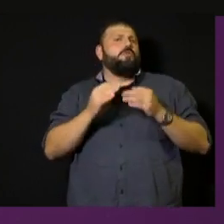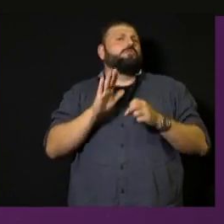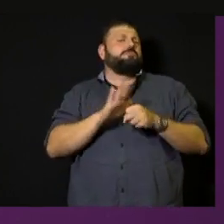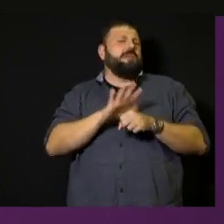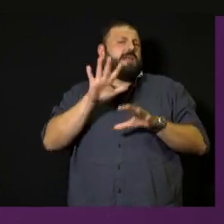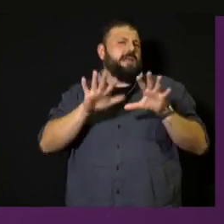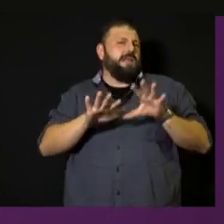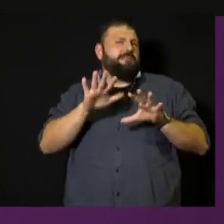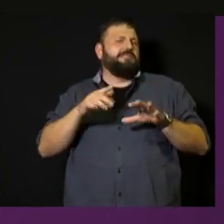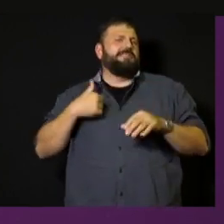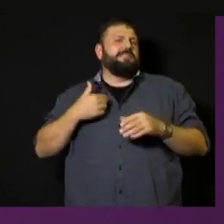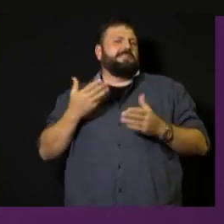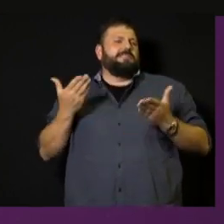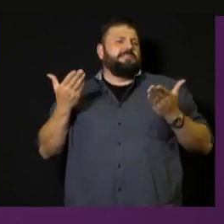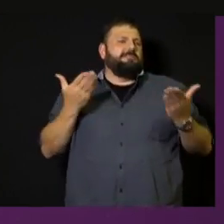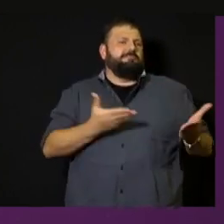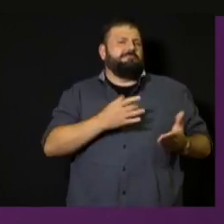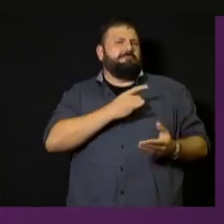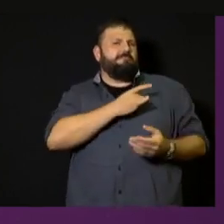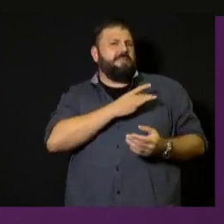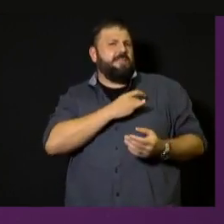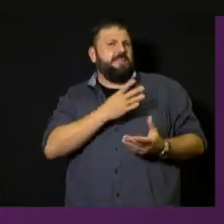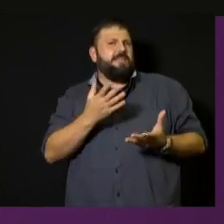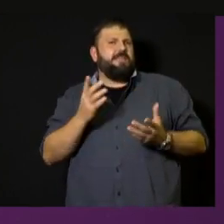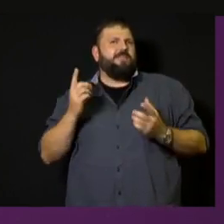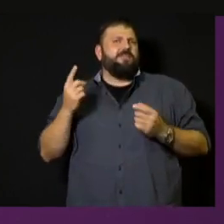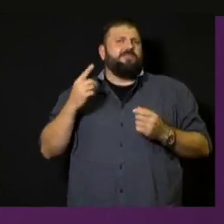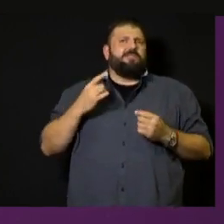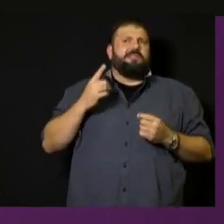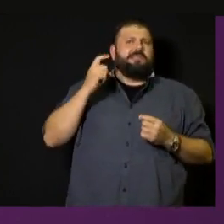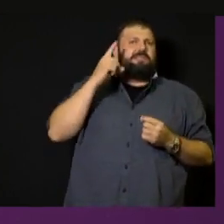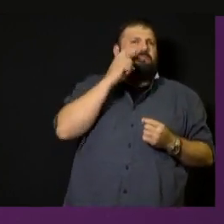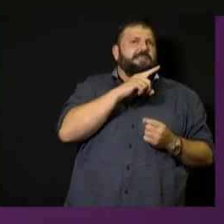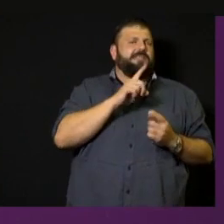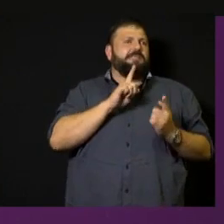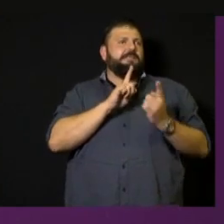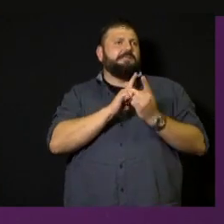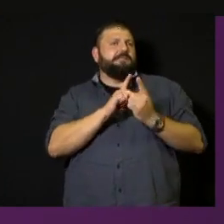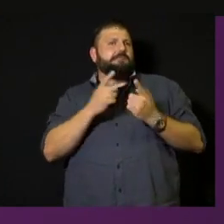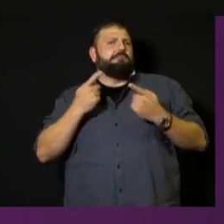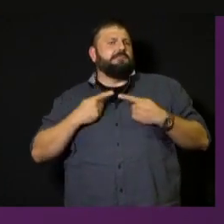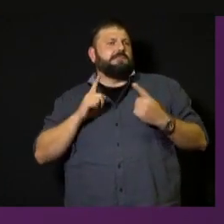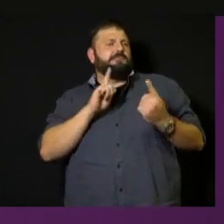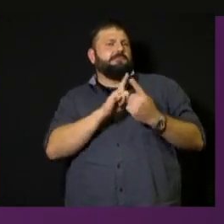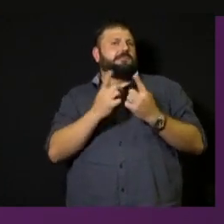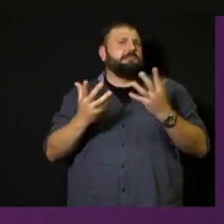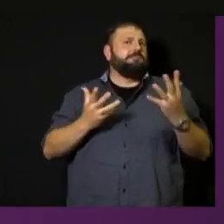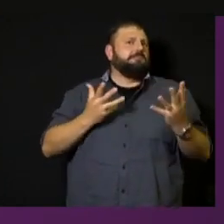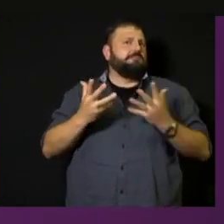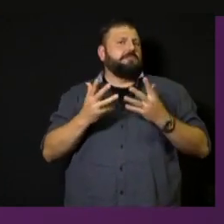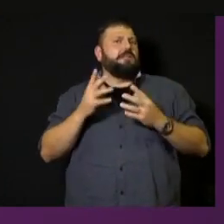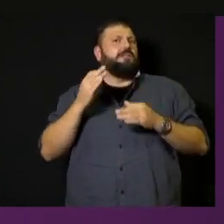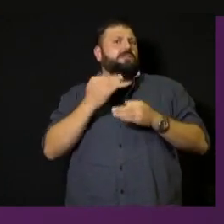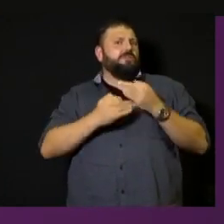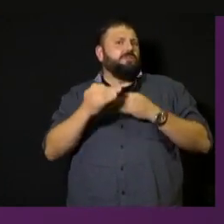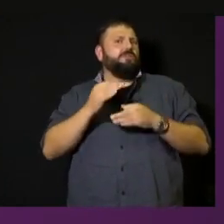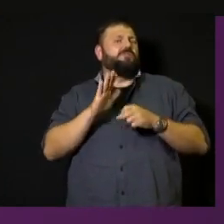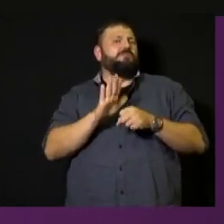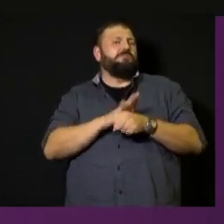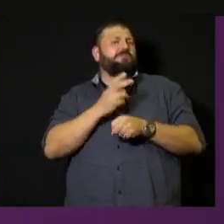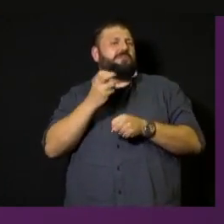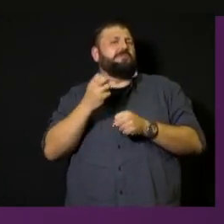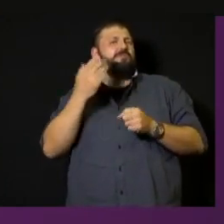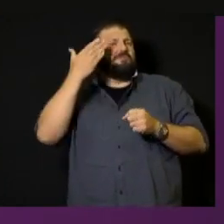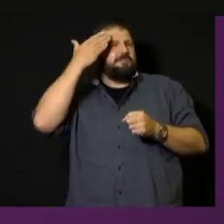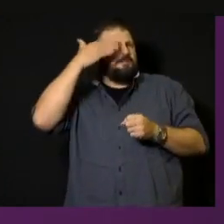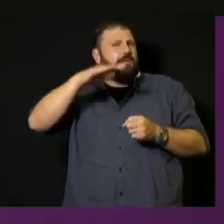frustrados o miedos, Sometimes nos we encontramos have con fears or dificultades en países frustration y or allá vimos cómo de repente difficulties se in some escasea el producto en un countries,